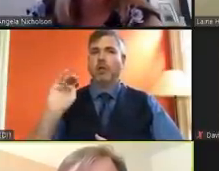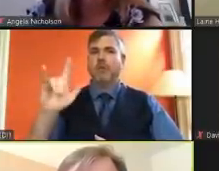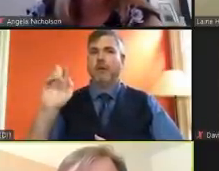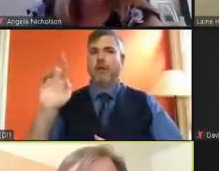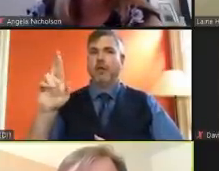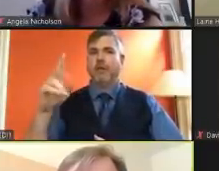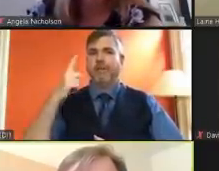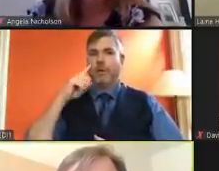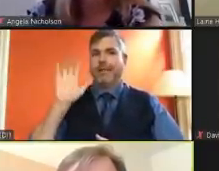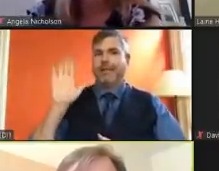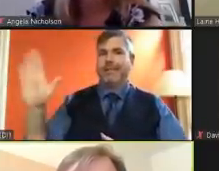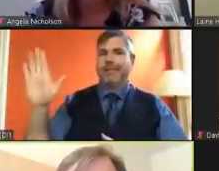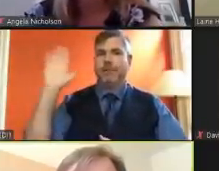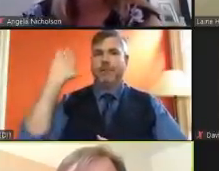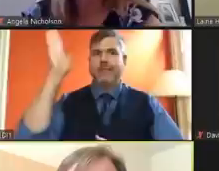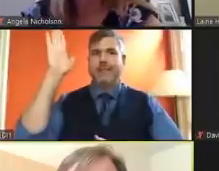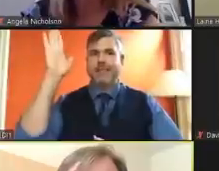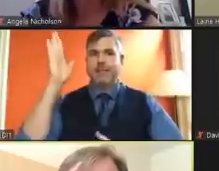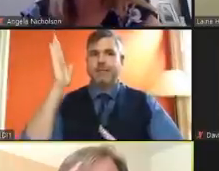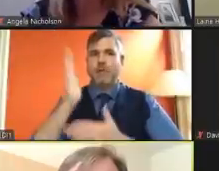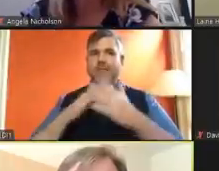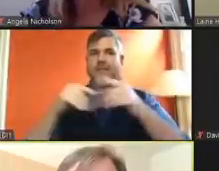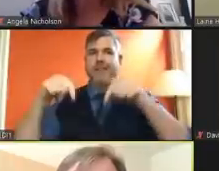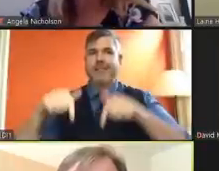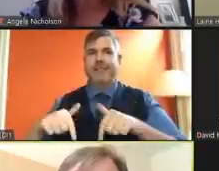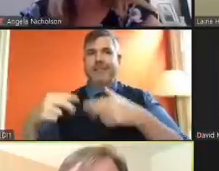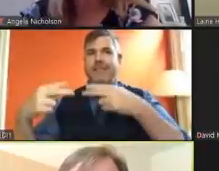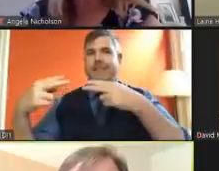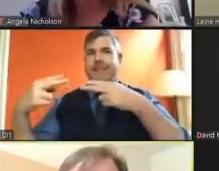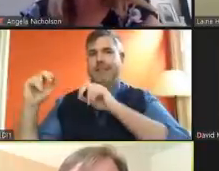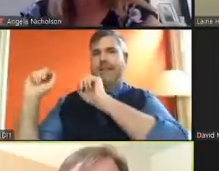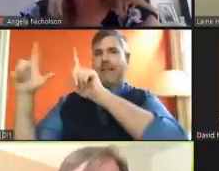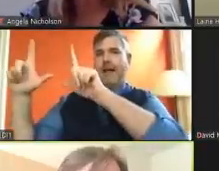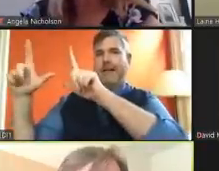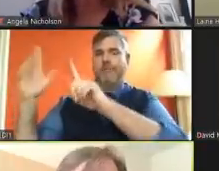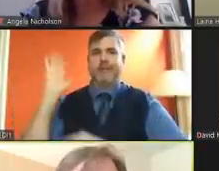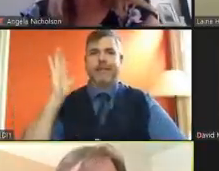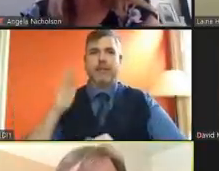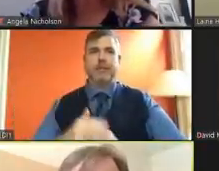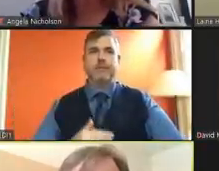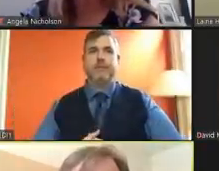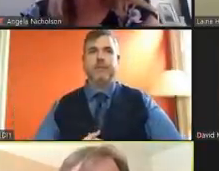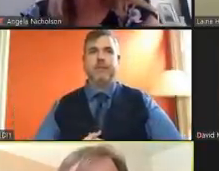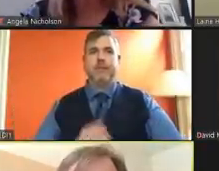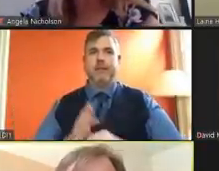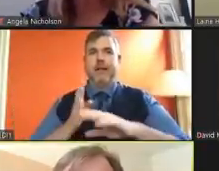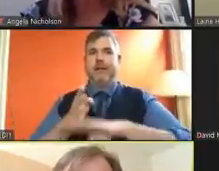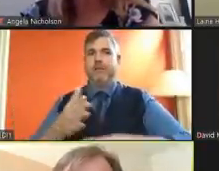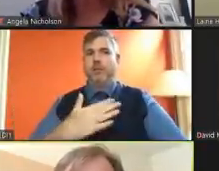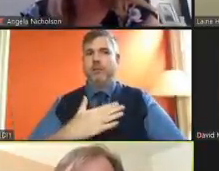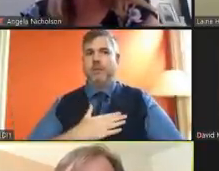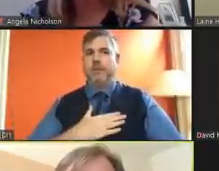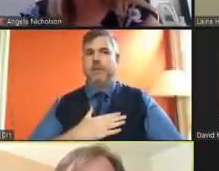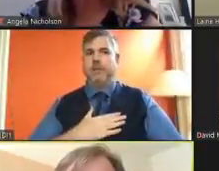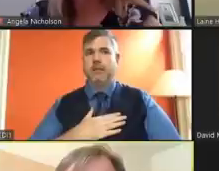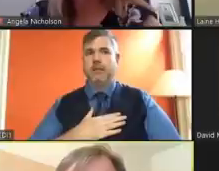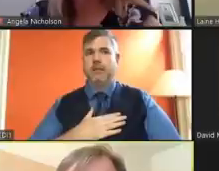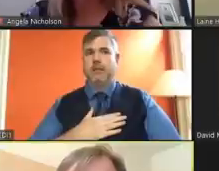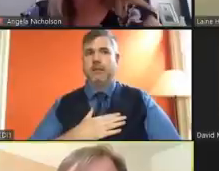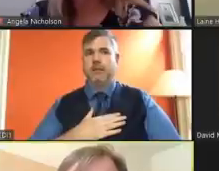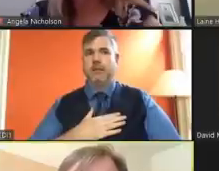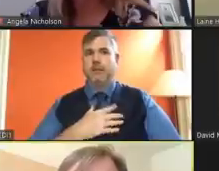this slide presentation following mine. So Jason, if you could just bring up those slides,